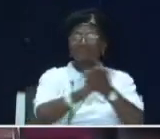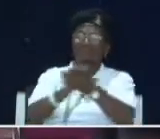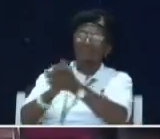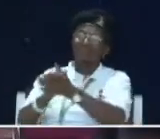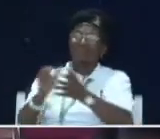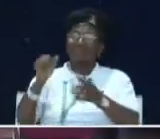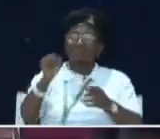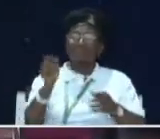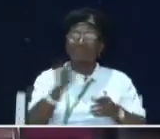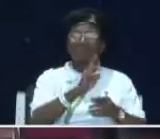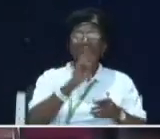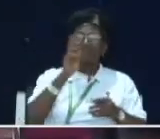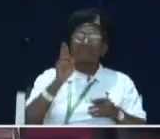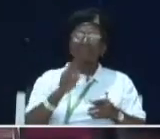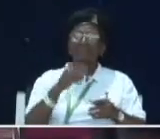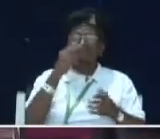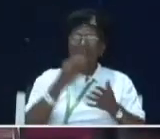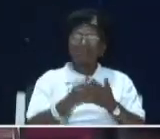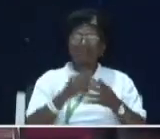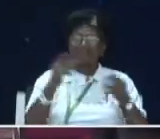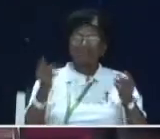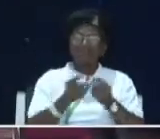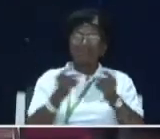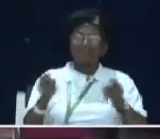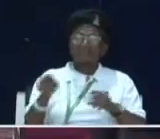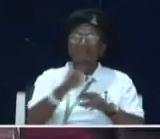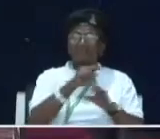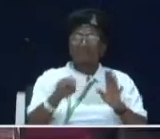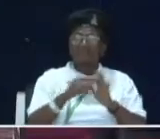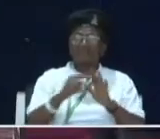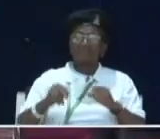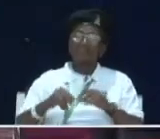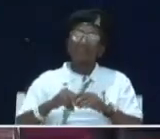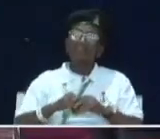You are well positioned.